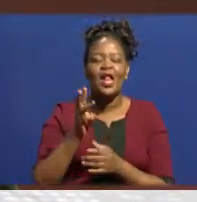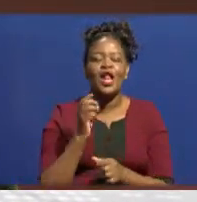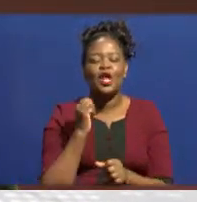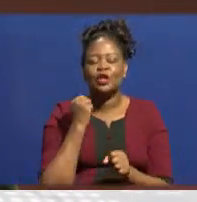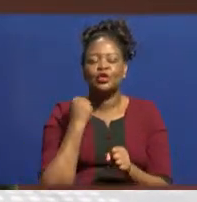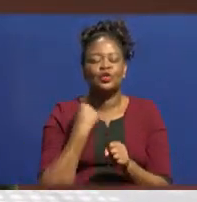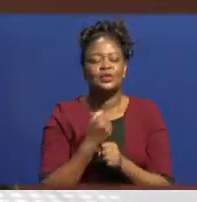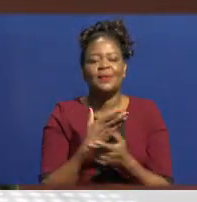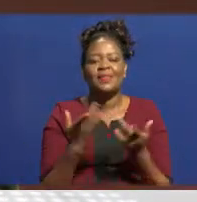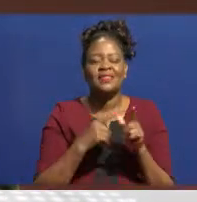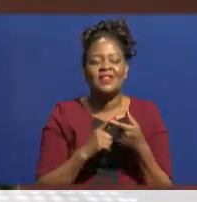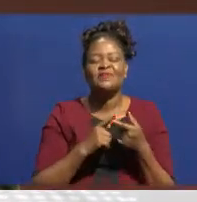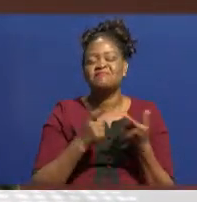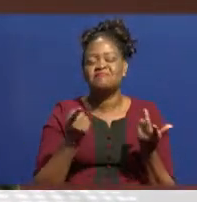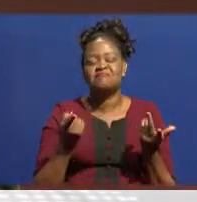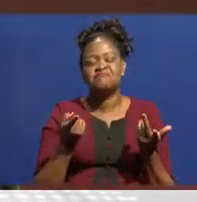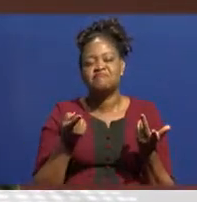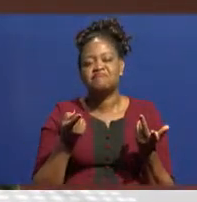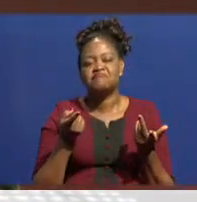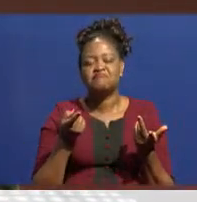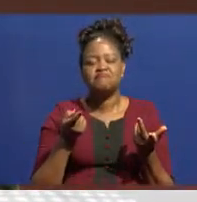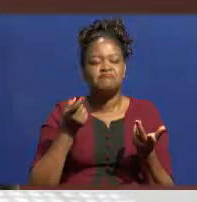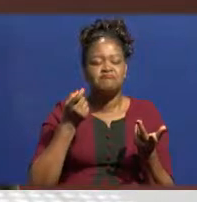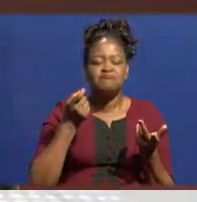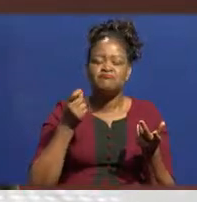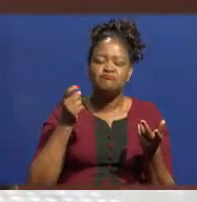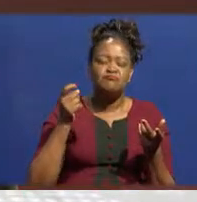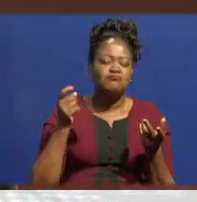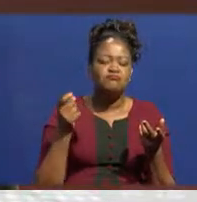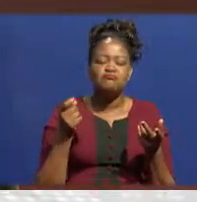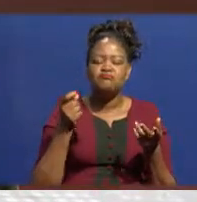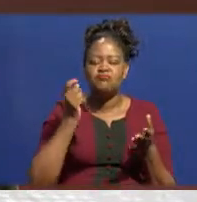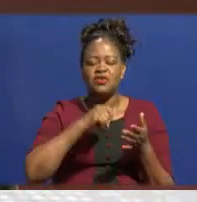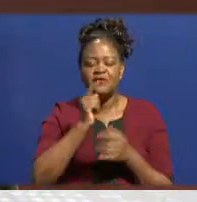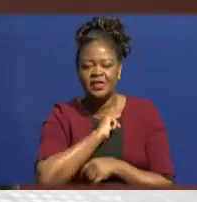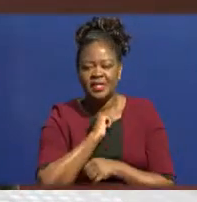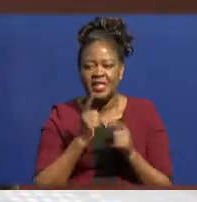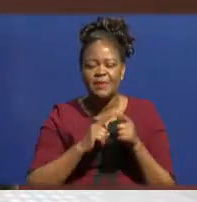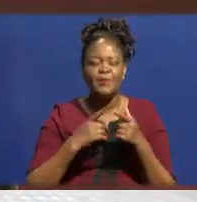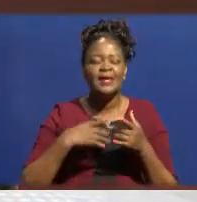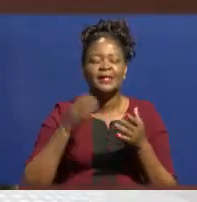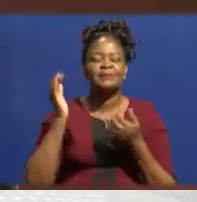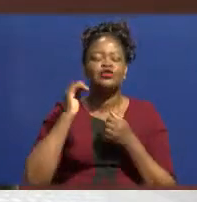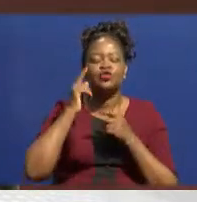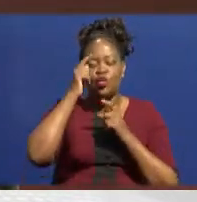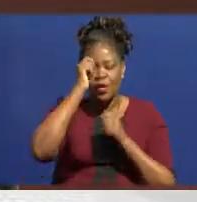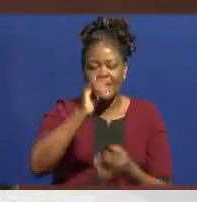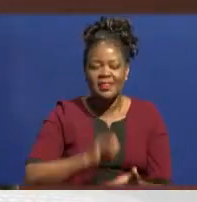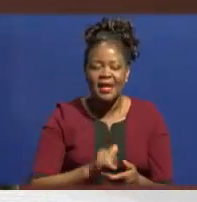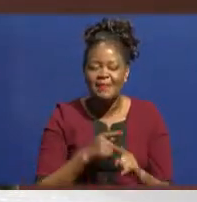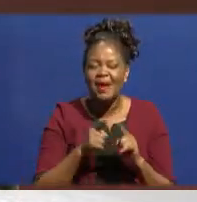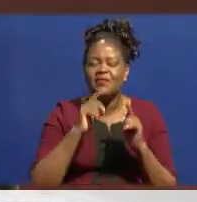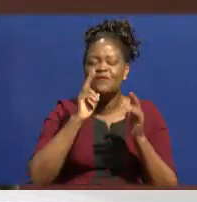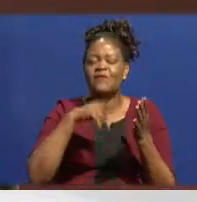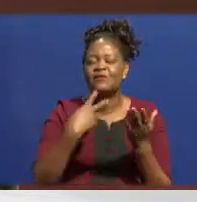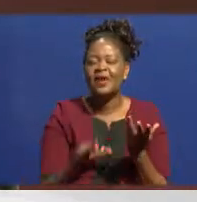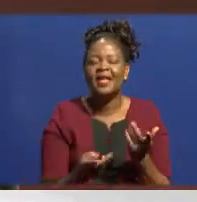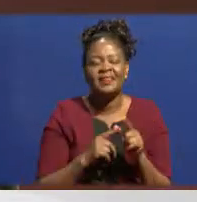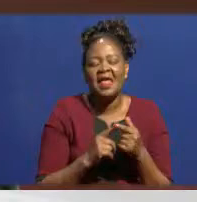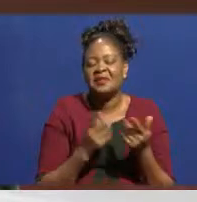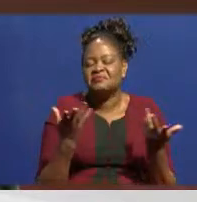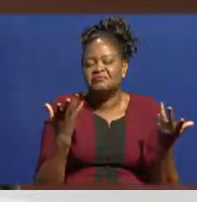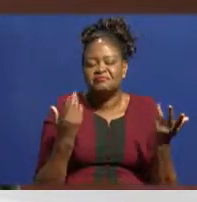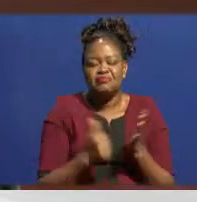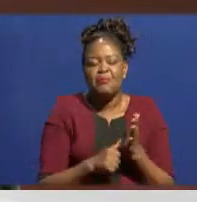certain things and you have signed for it, of course people expect you to honor that. And if you fail to honor that, mm-hmm. means